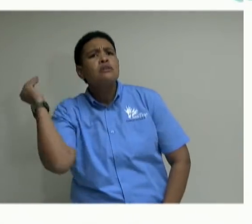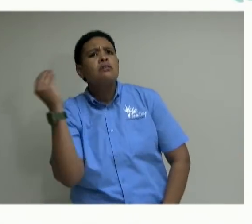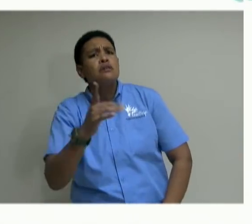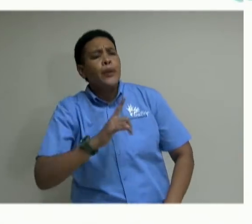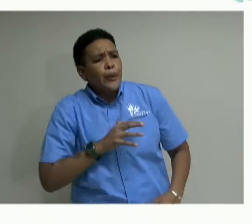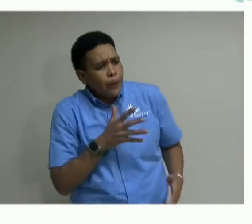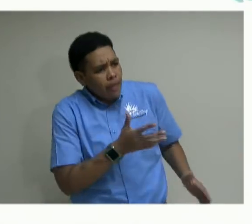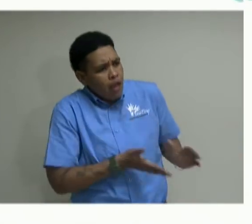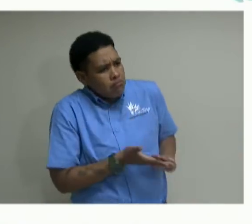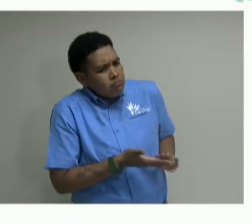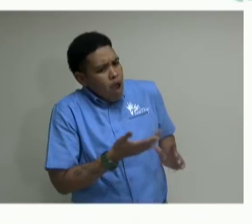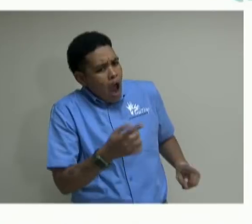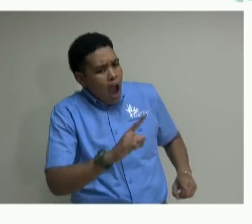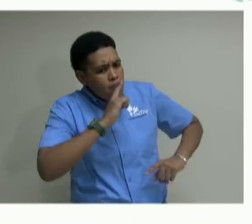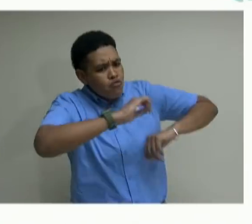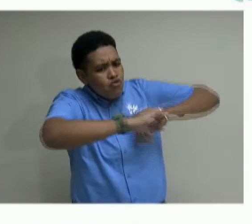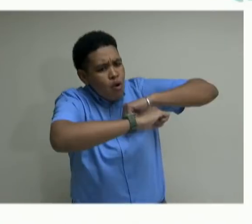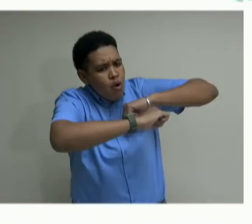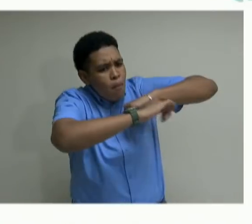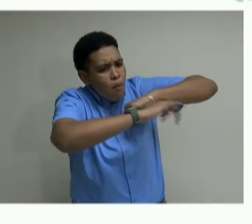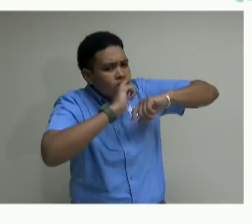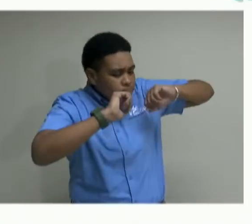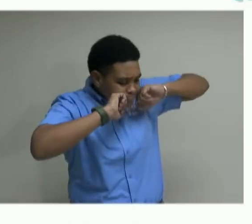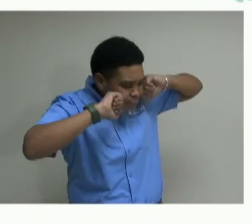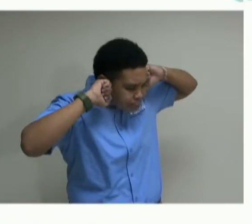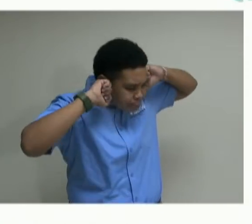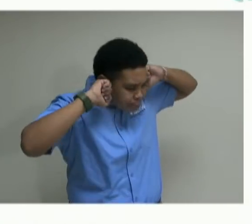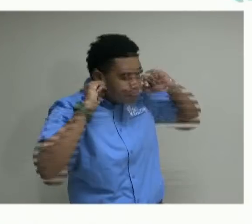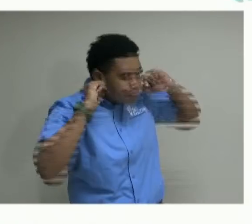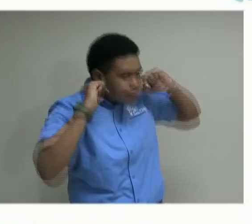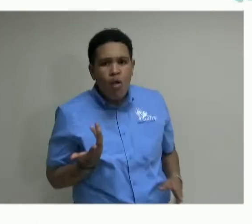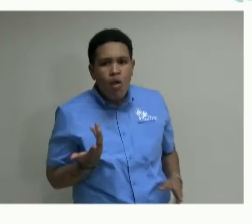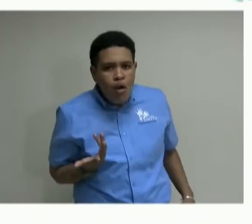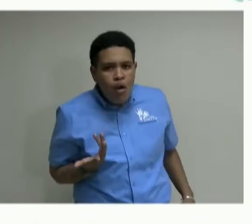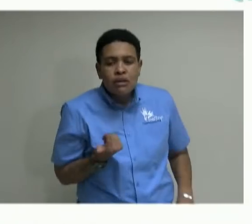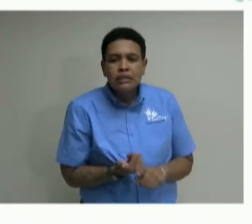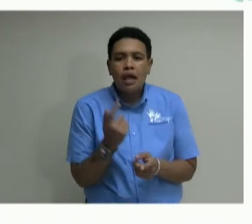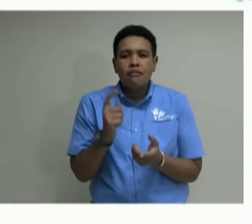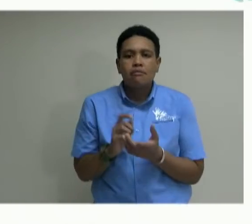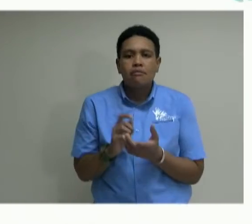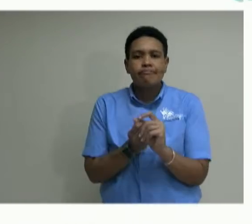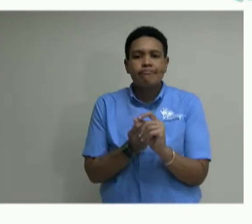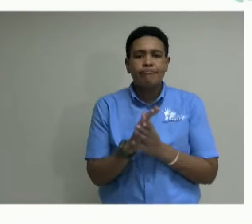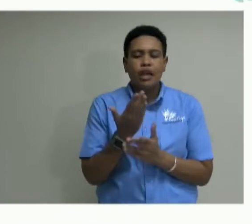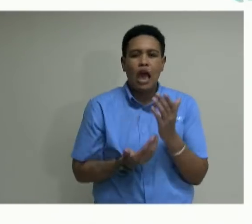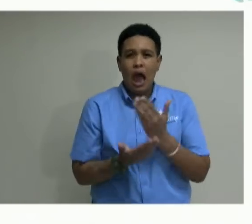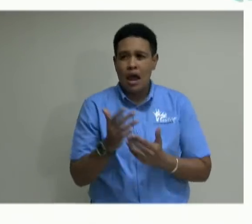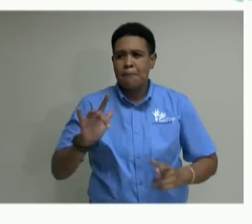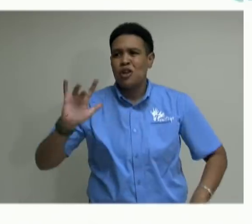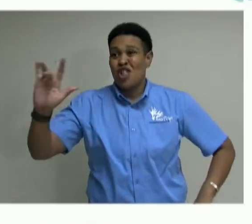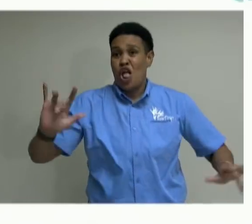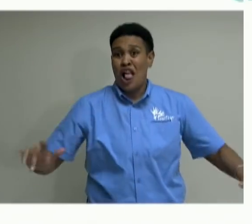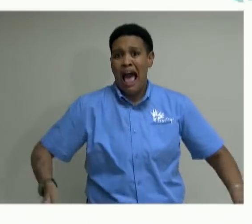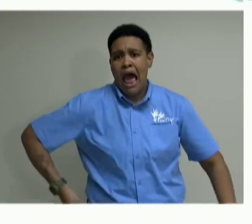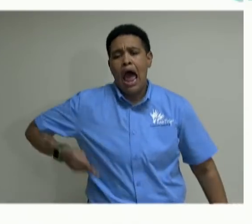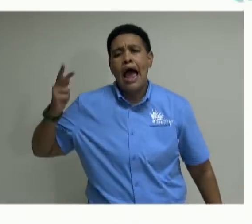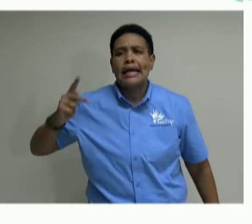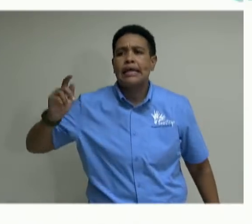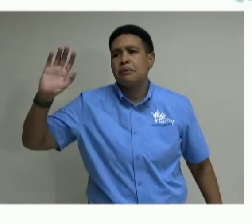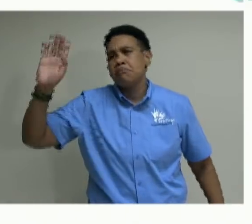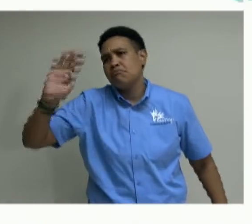well there. Promotion of mask wearing, sanitization of hands and frequently touched surfaces, and